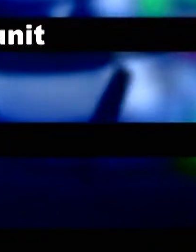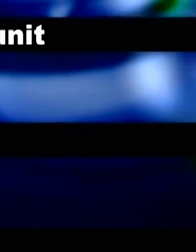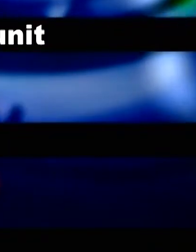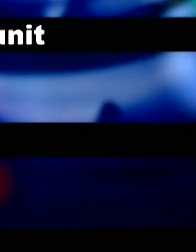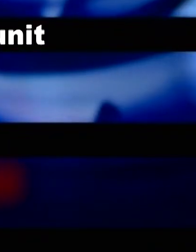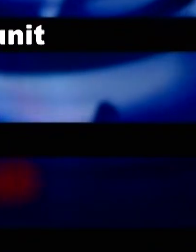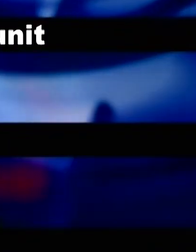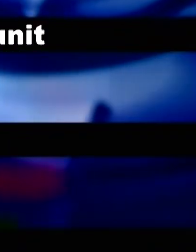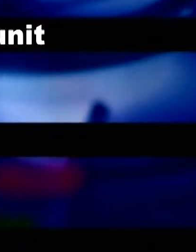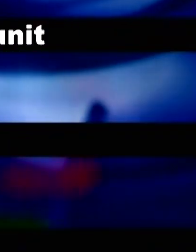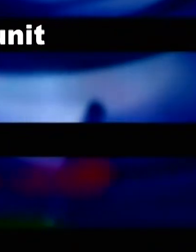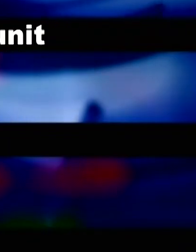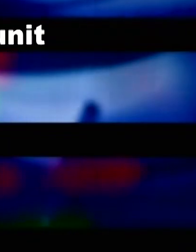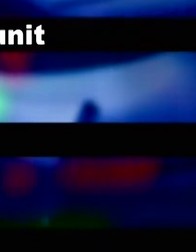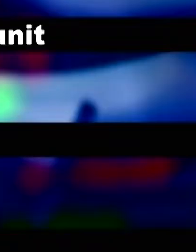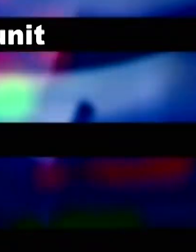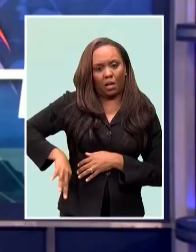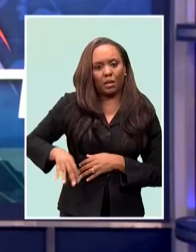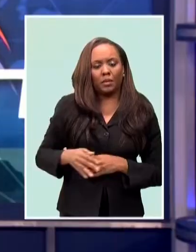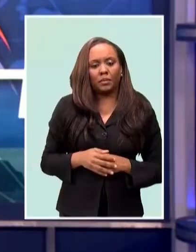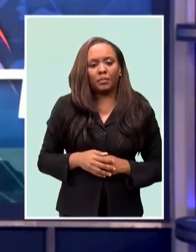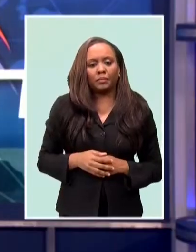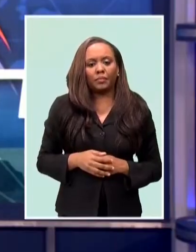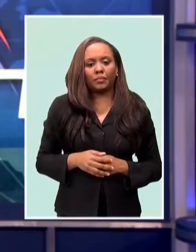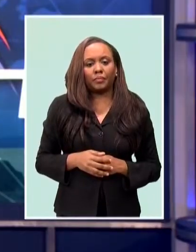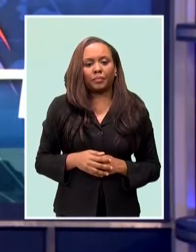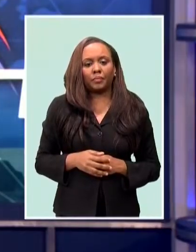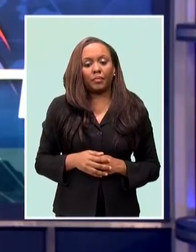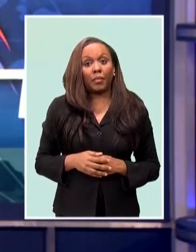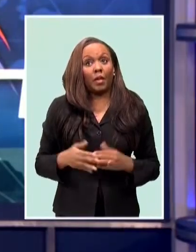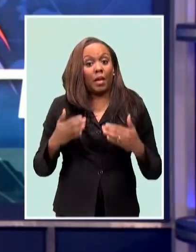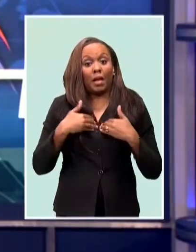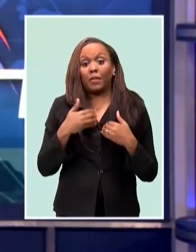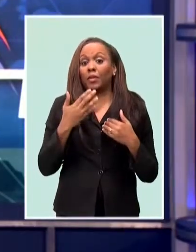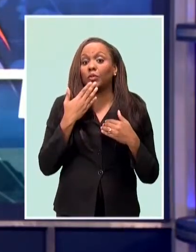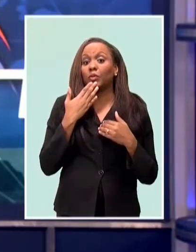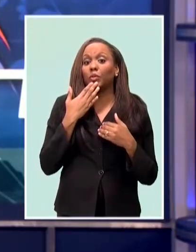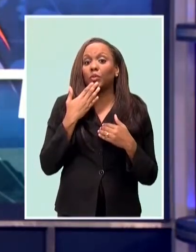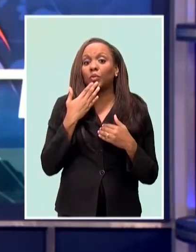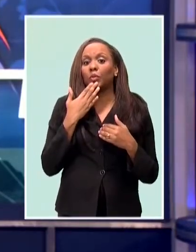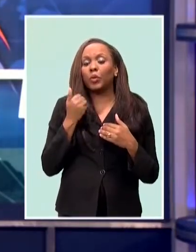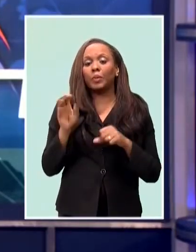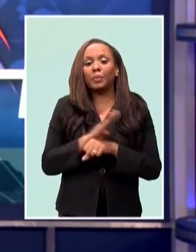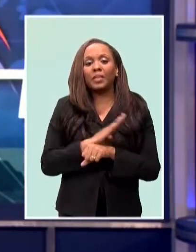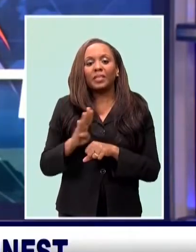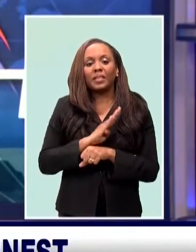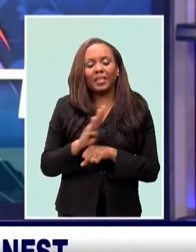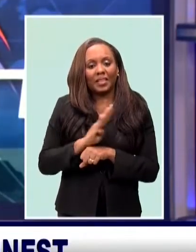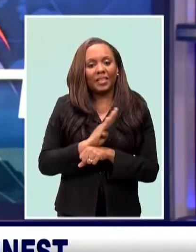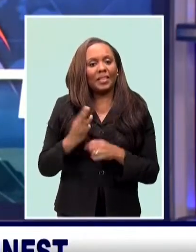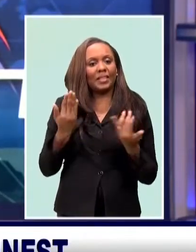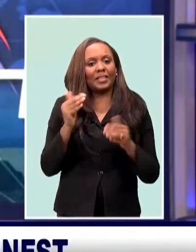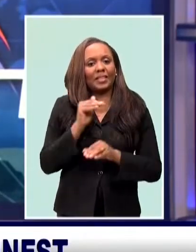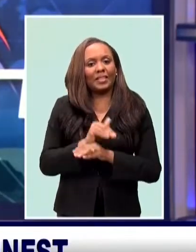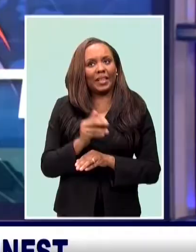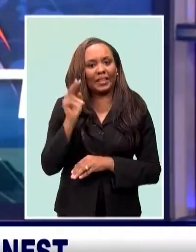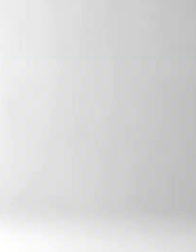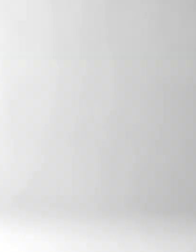$3.34 each. And we've got a sweet treat for you now on tonight's Minding Your